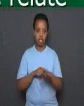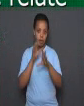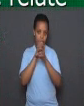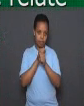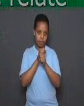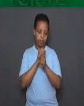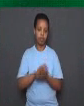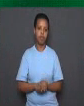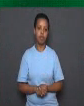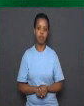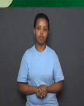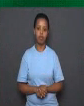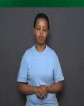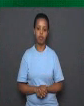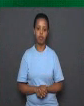Time's up.